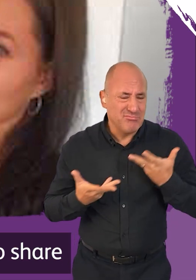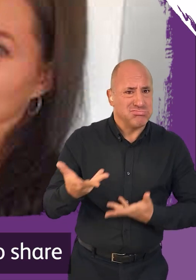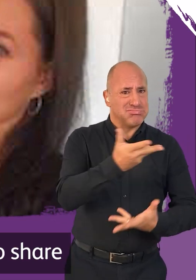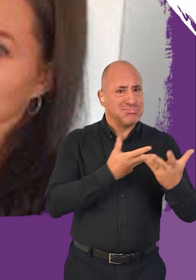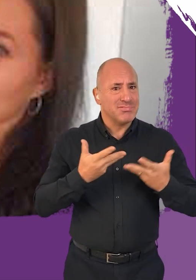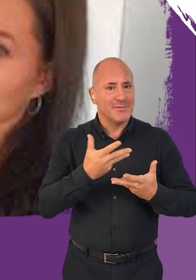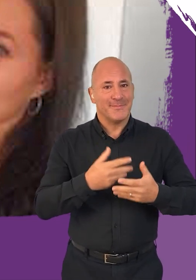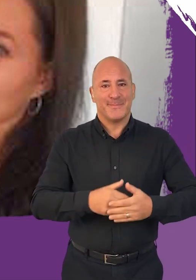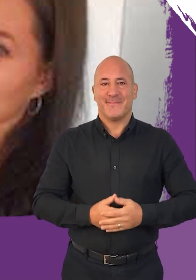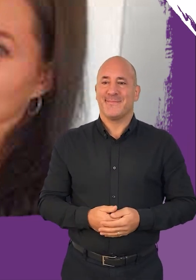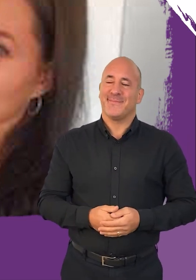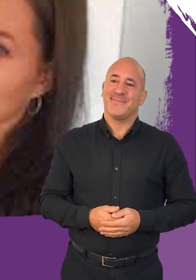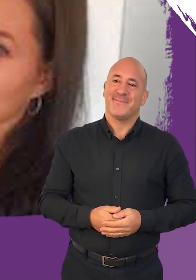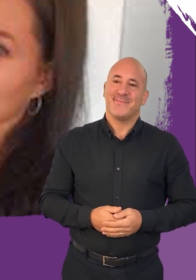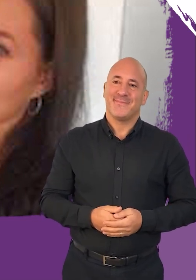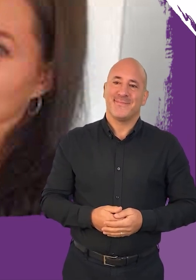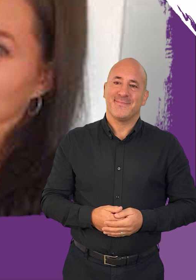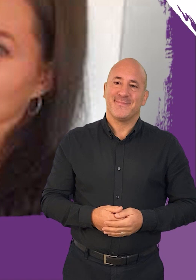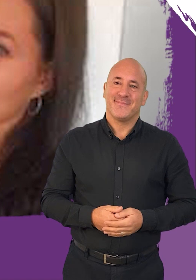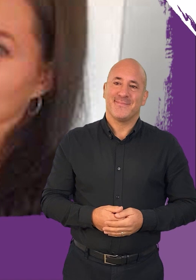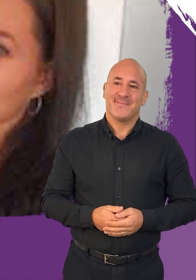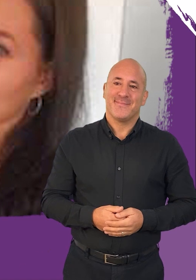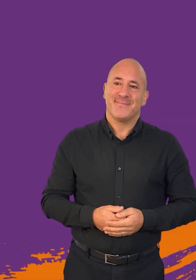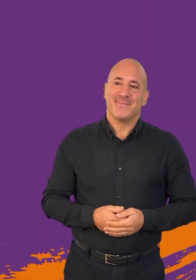people to share their experience.